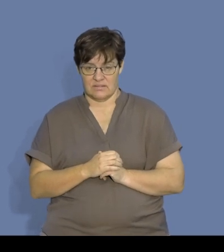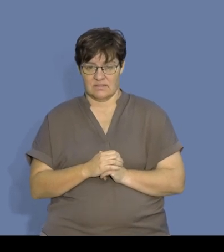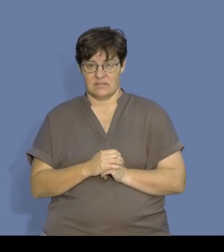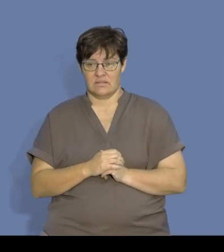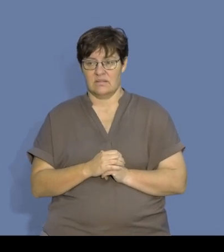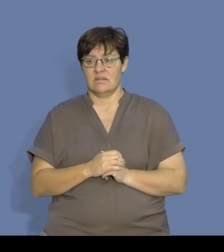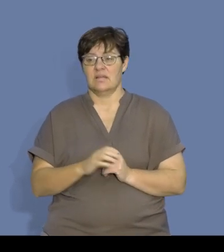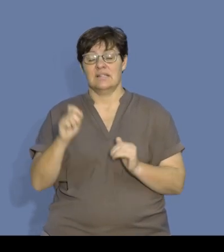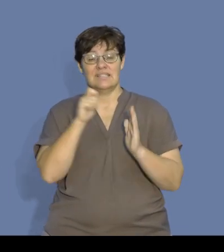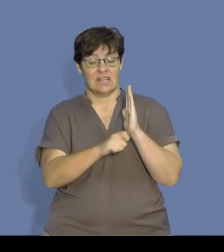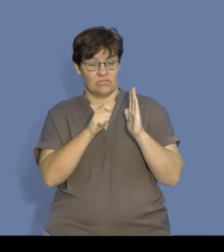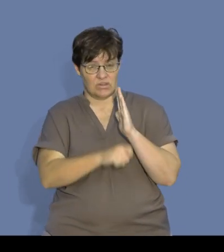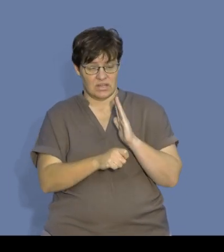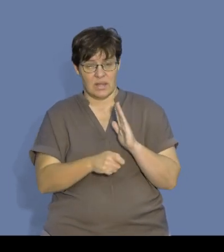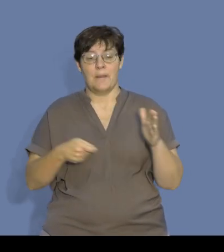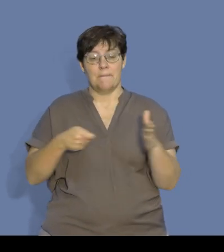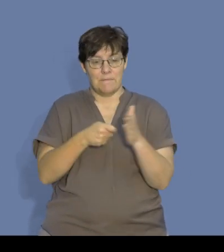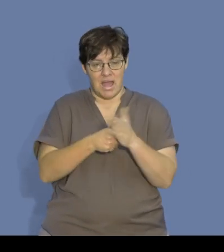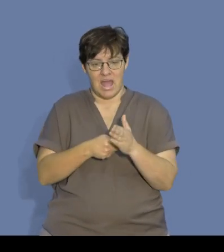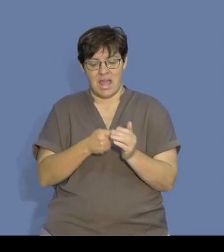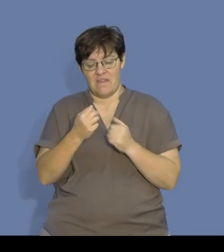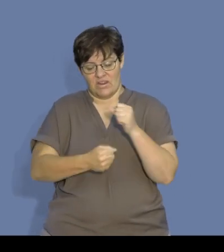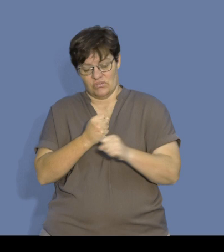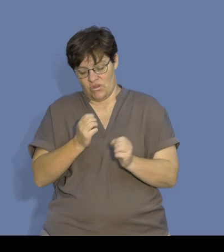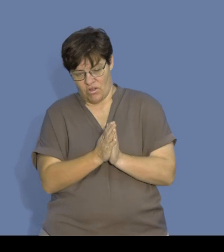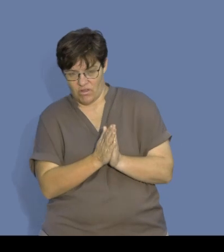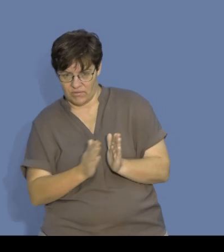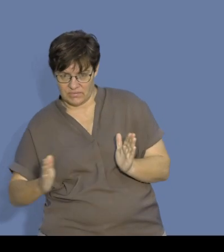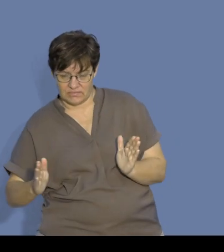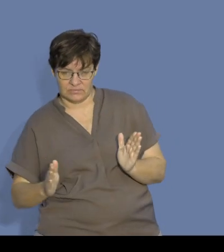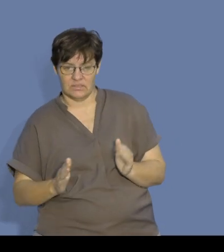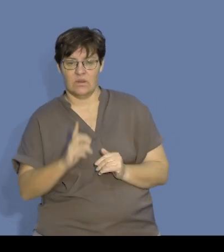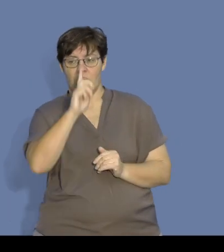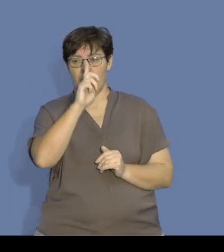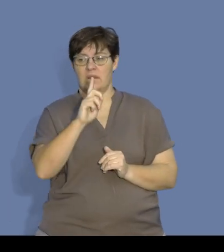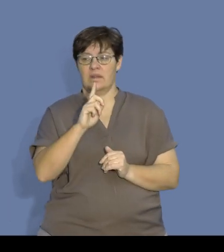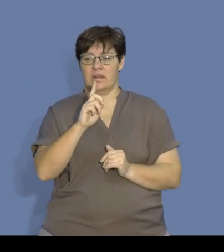Then stationery that was purchased in this financial year, an amount of